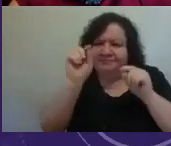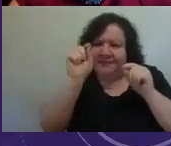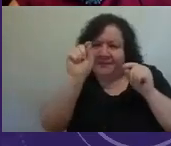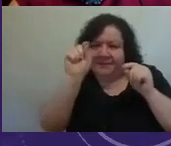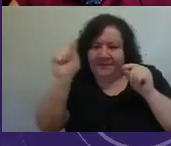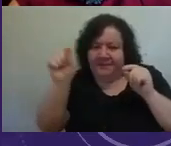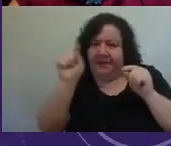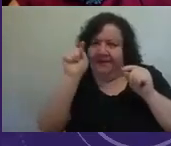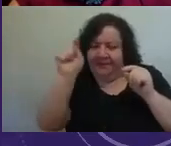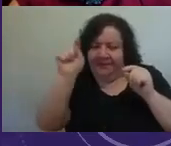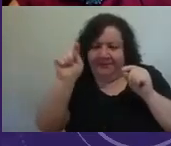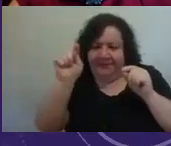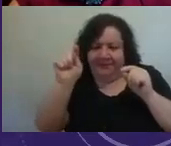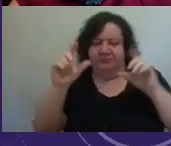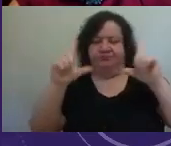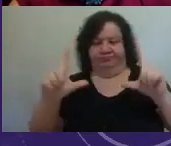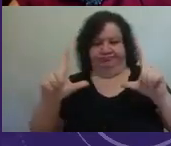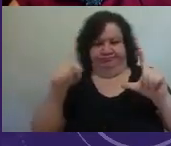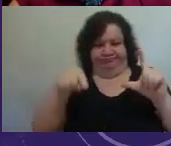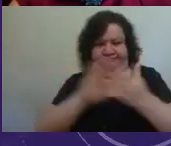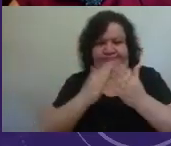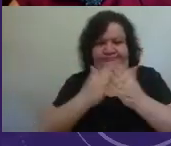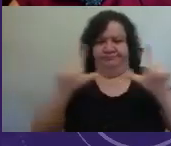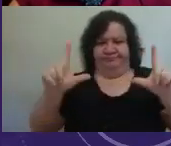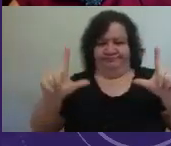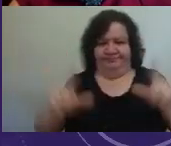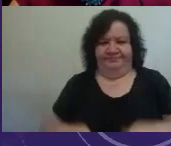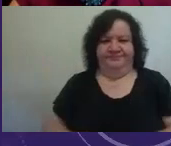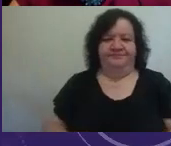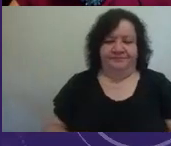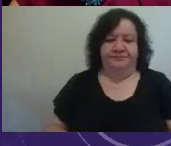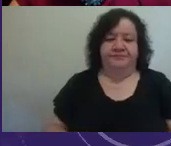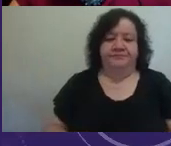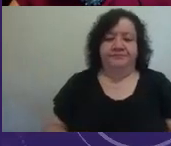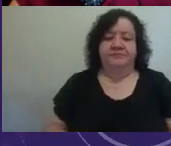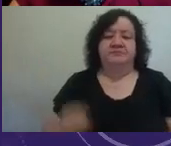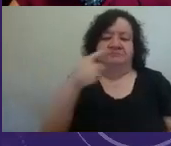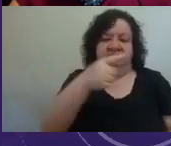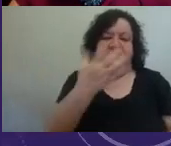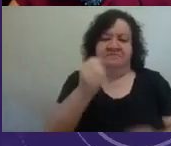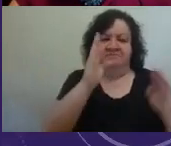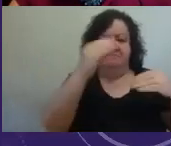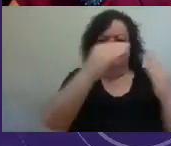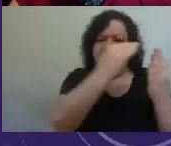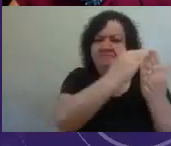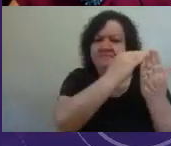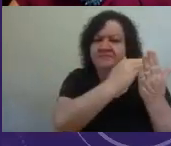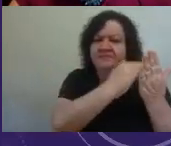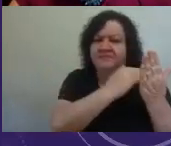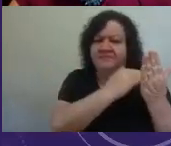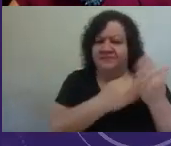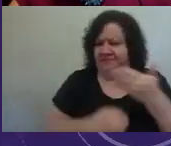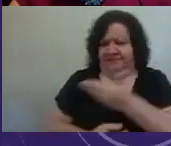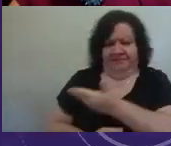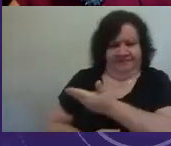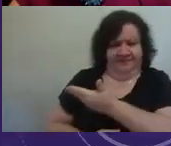accessibility tools, I list several things that help people with disabilities access information. They include sign